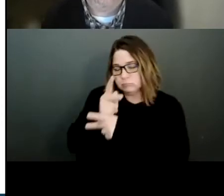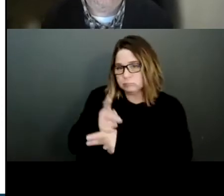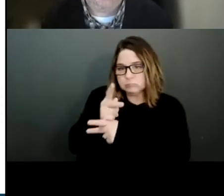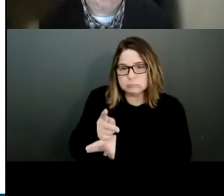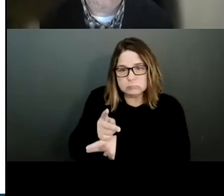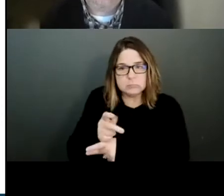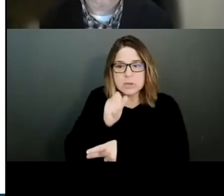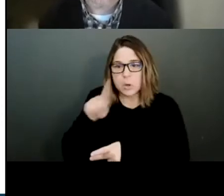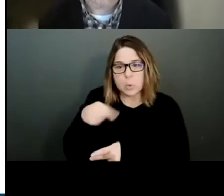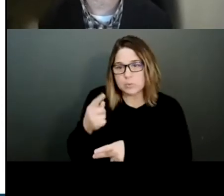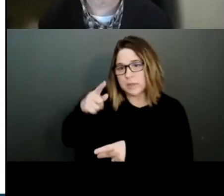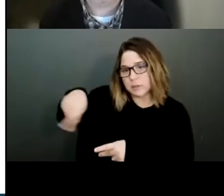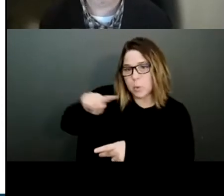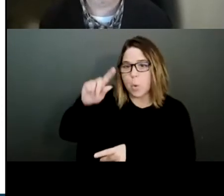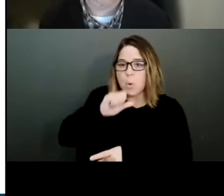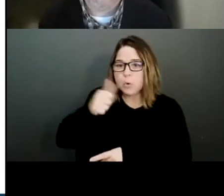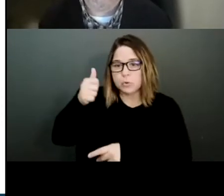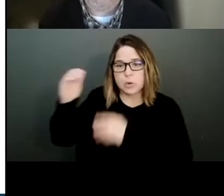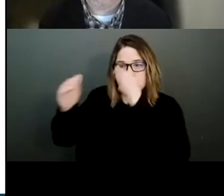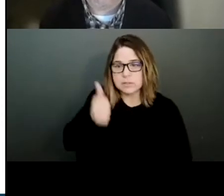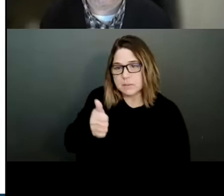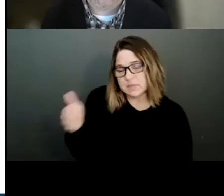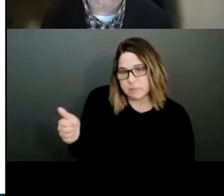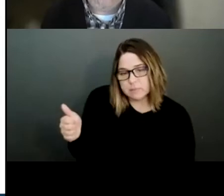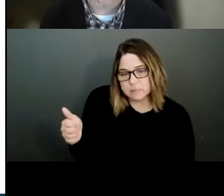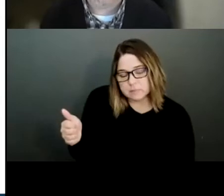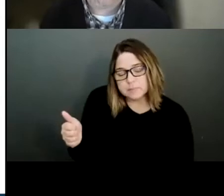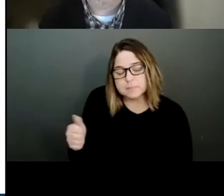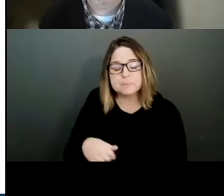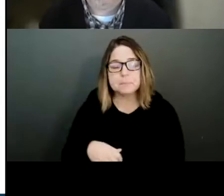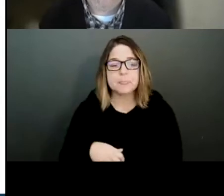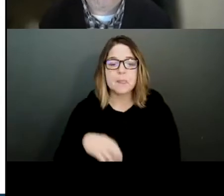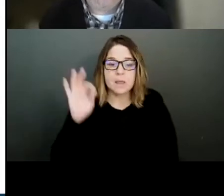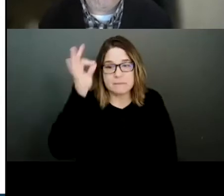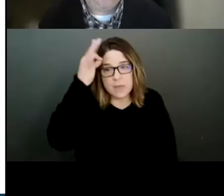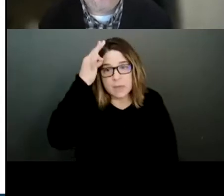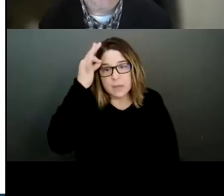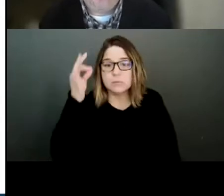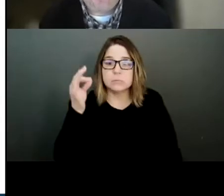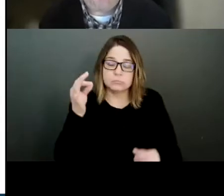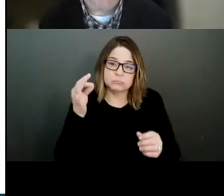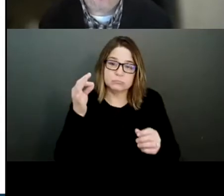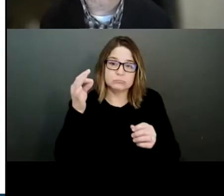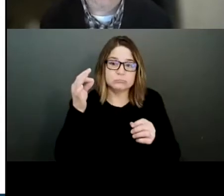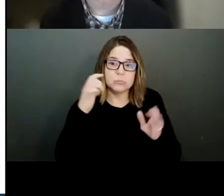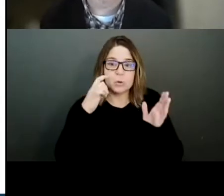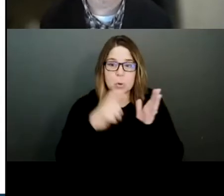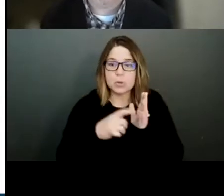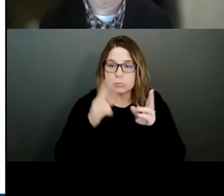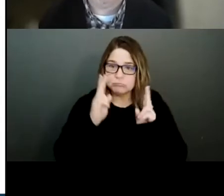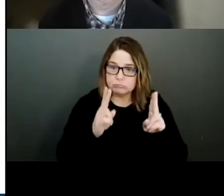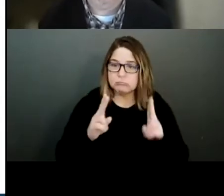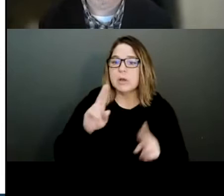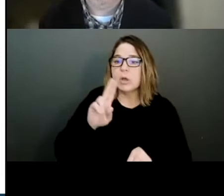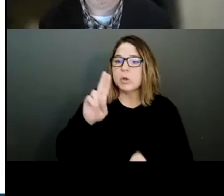adults themselves. Subsequently, the federal government recognized November, the month that we're in now, as National